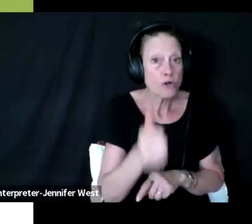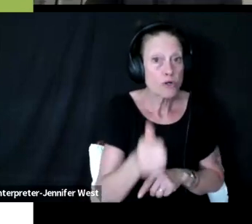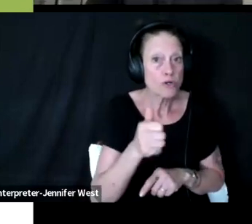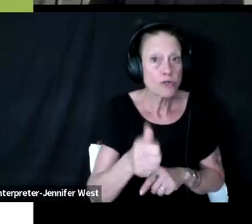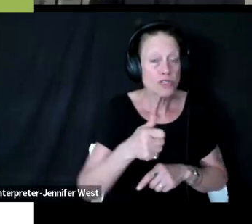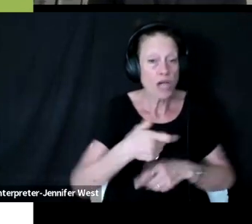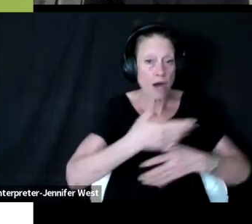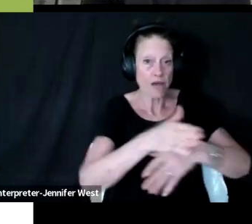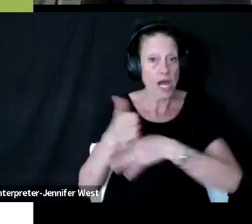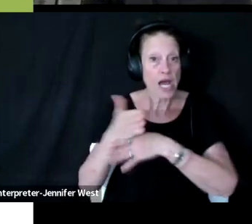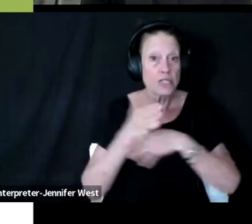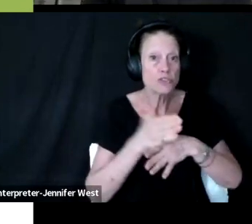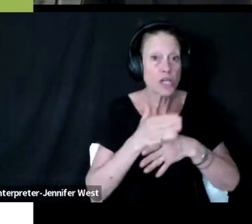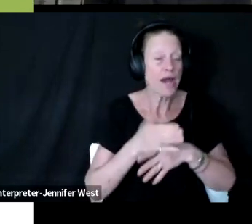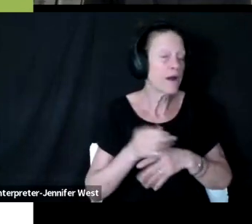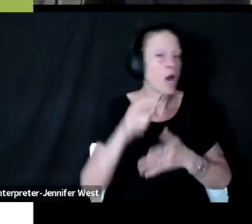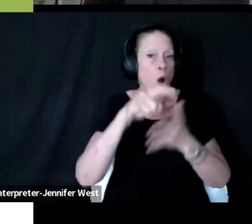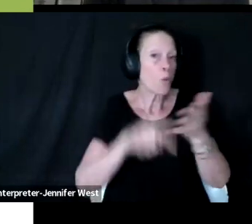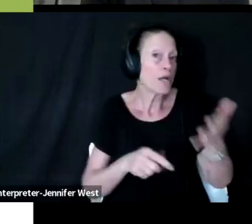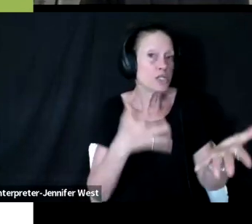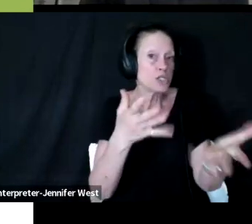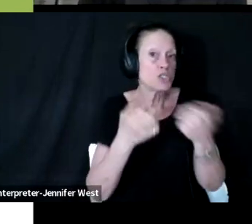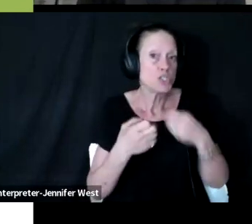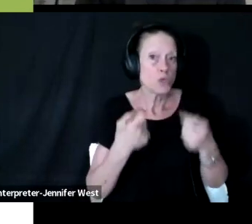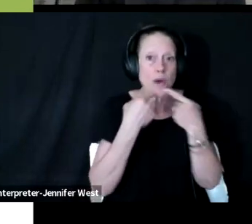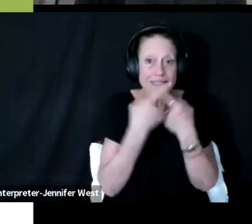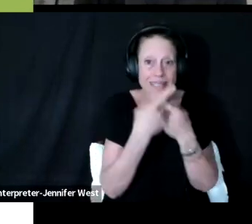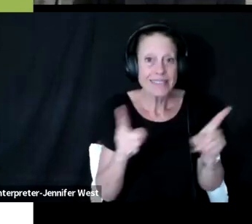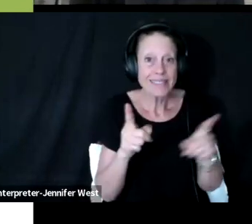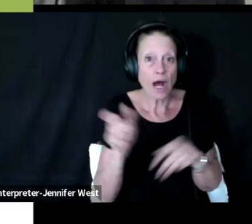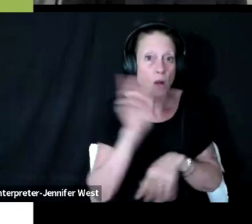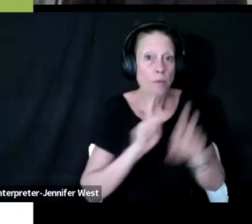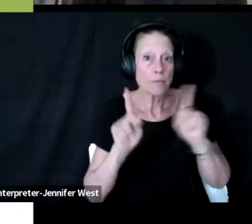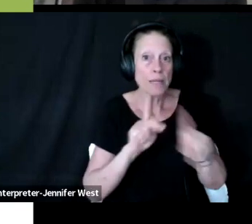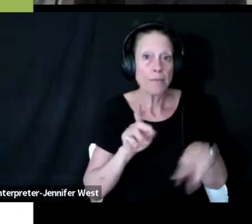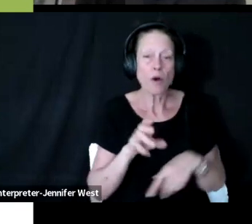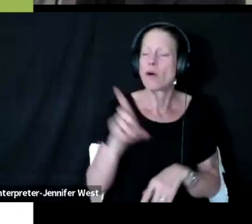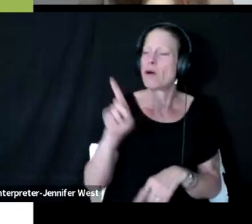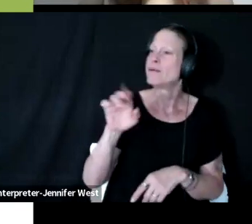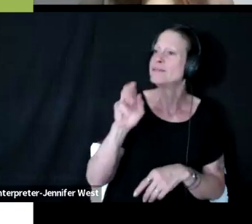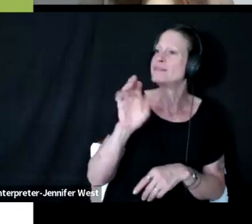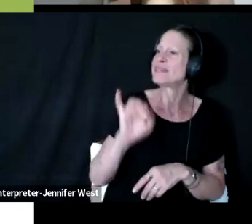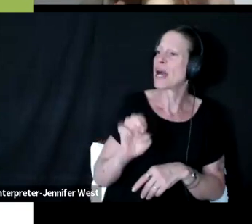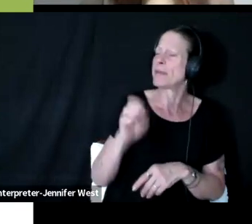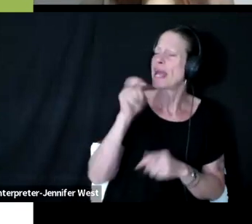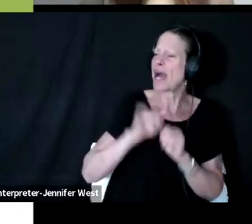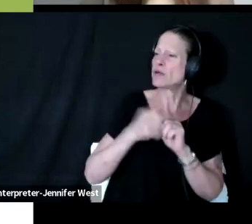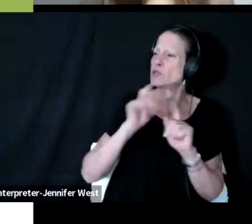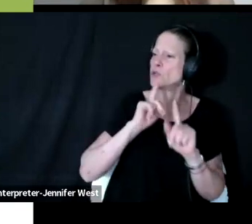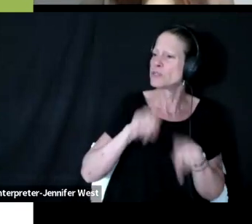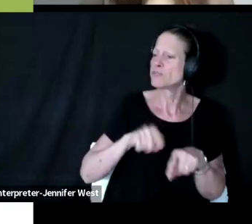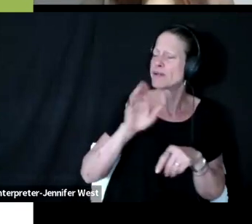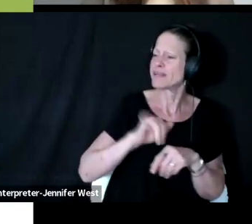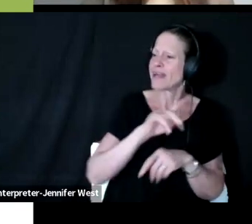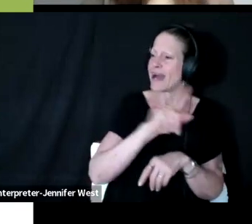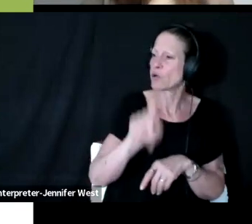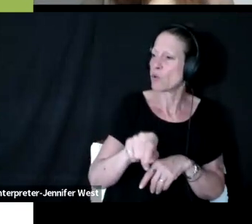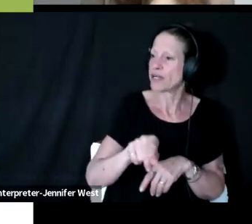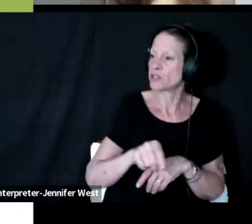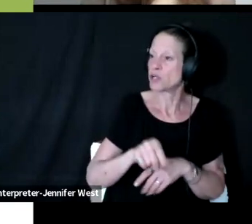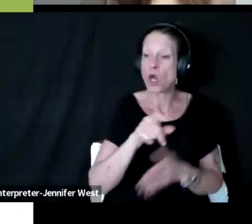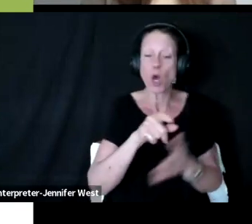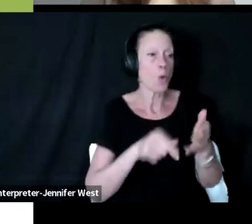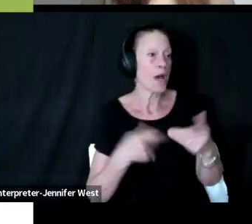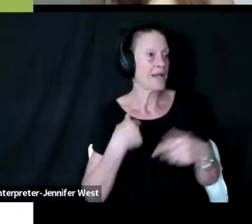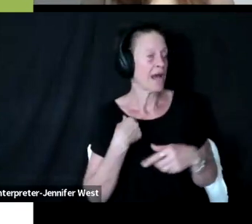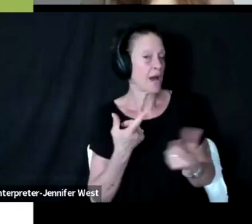sense? Yeah, that's a great question. Debbie, how would you answer that question? So what I would do if I was working with this